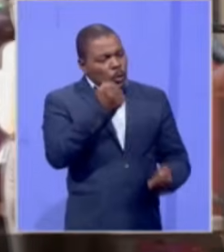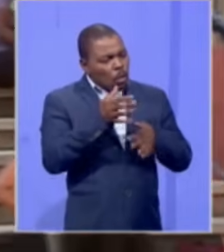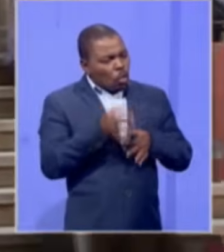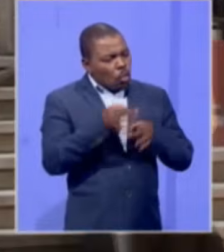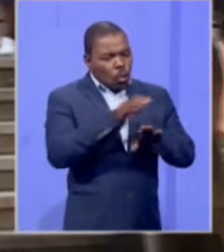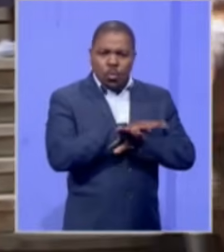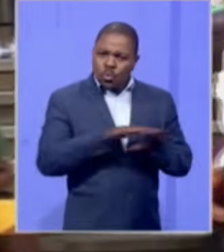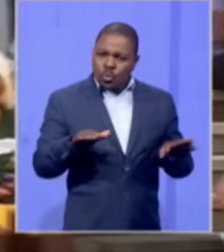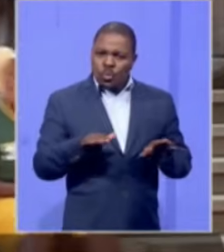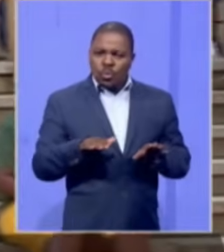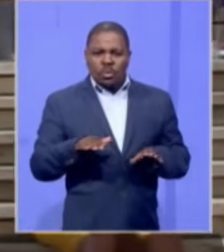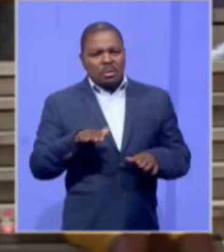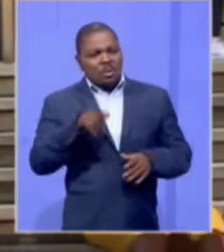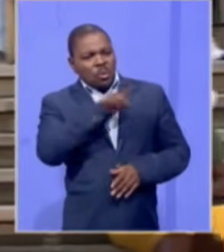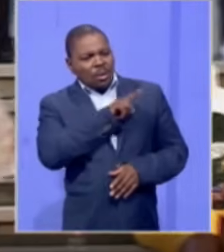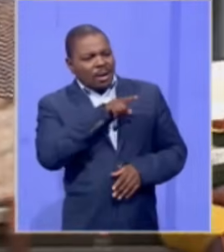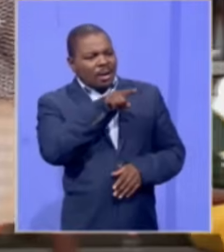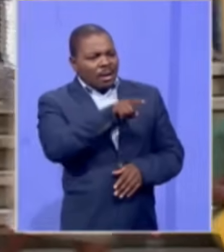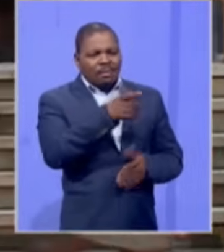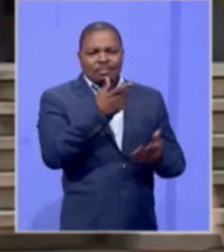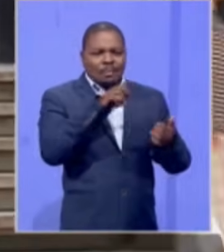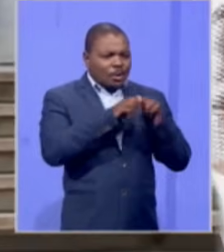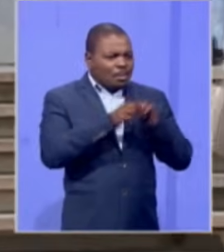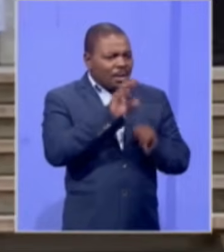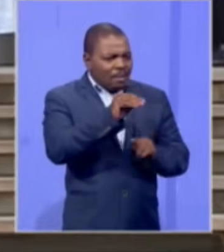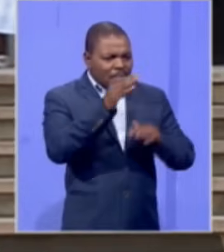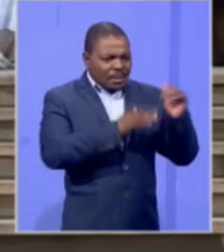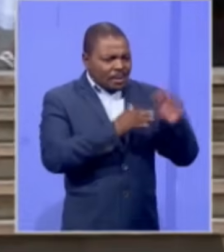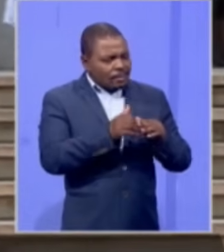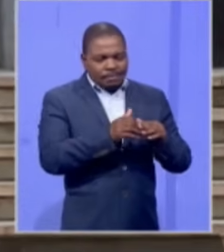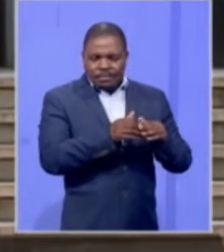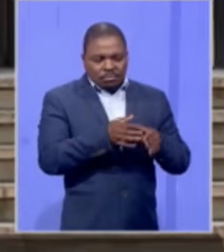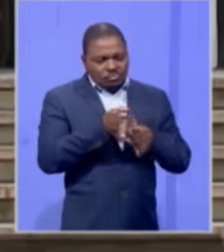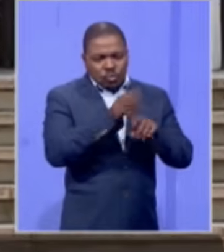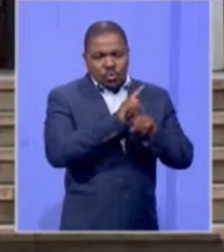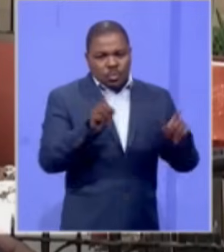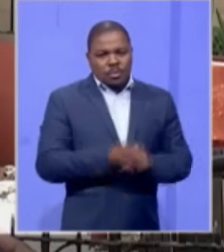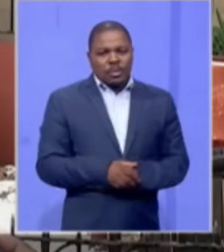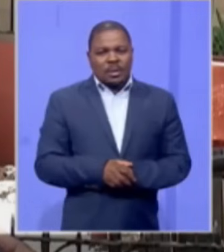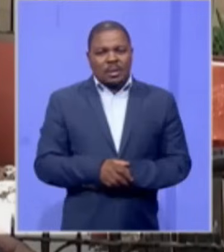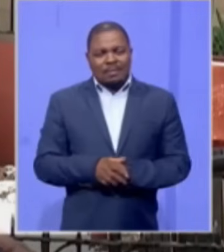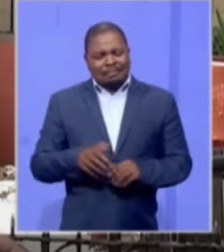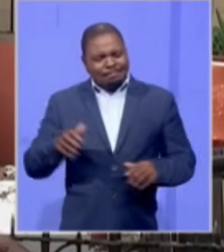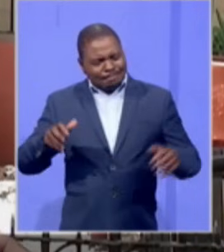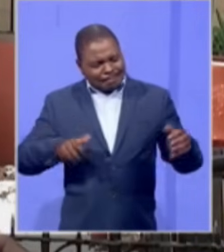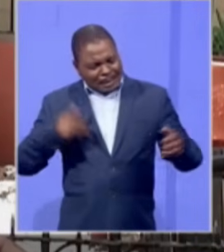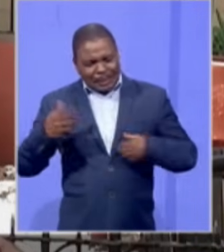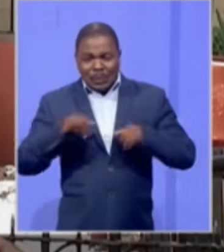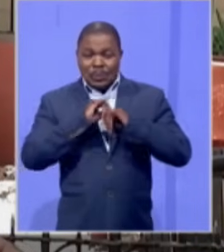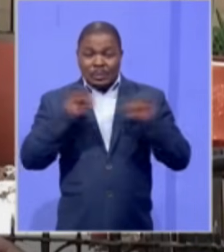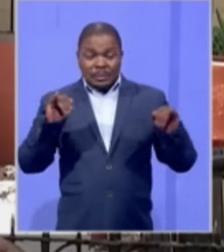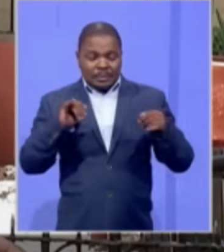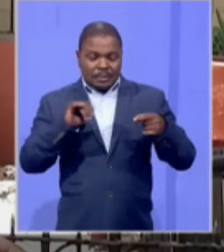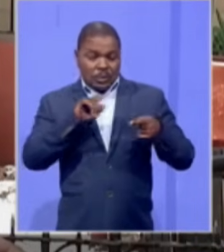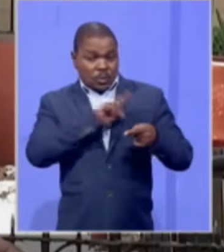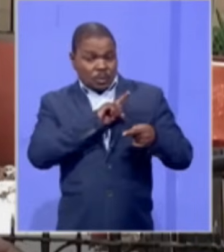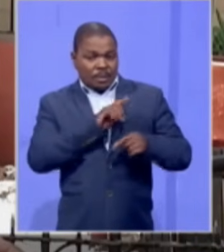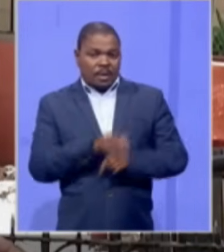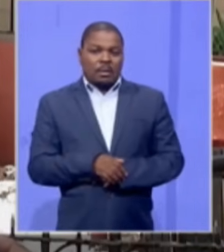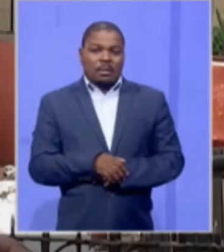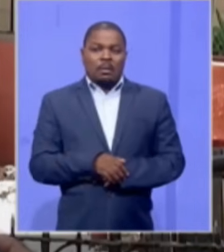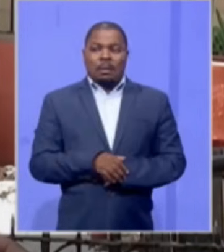mamelwa ka lebaka la Tshepong e nang le mathata. Most frustrating thing with this matter is that no one has